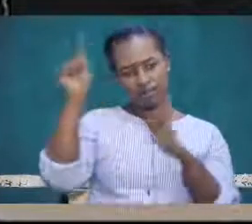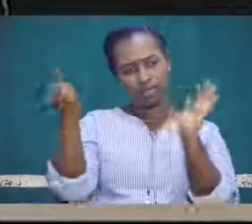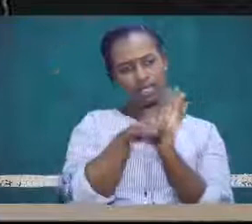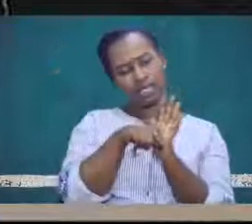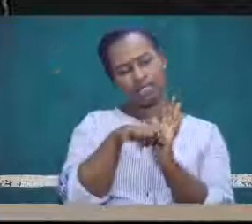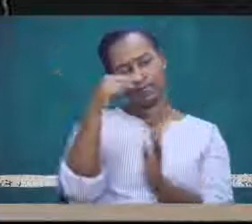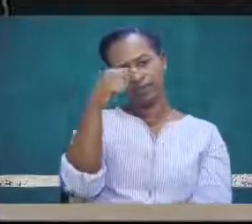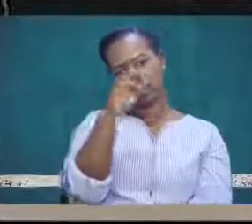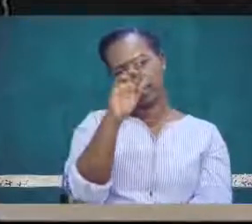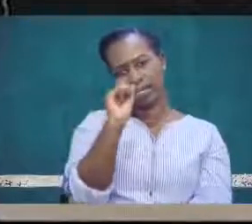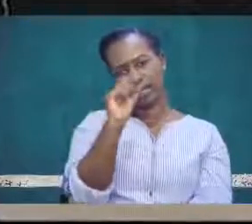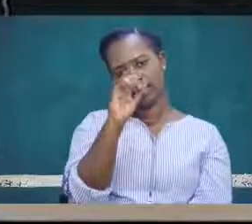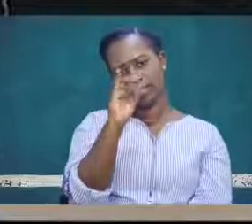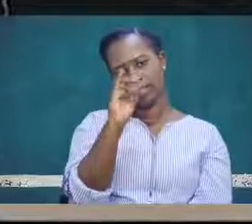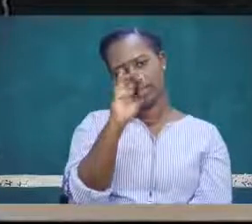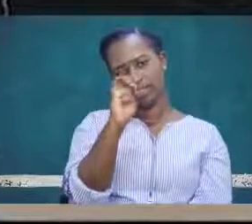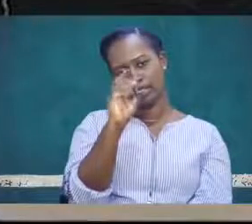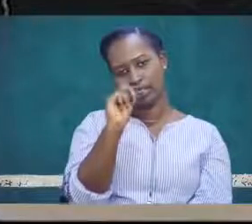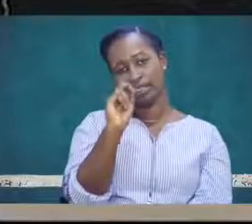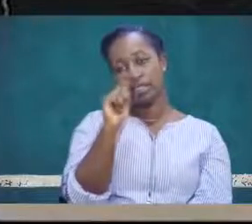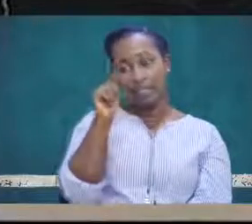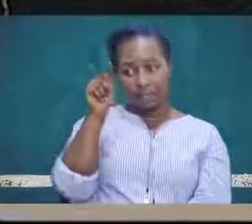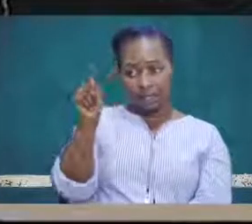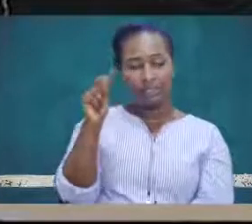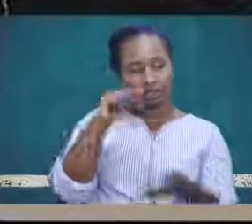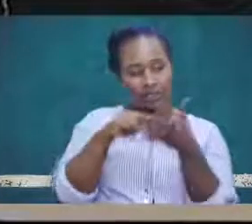negative gradient, a negative slope means that